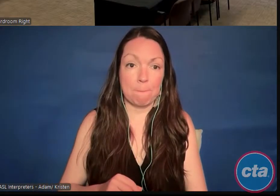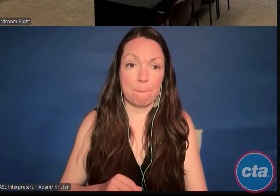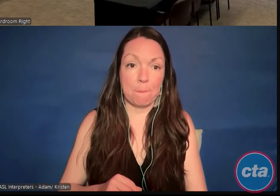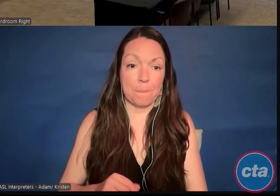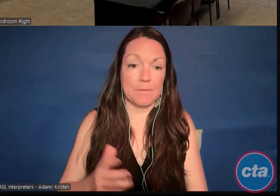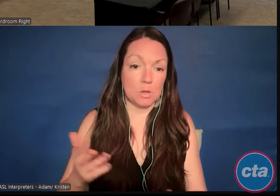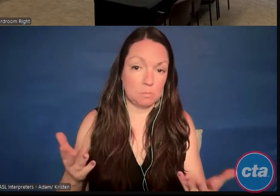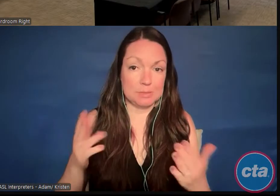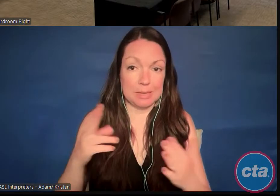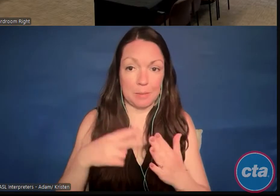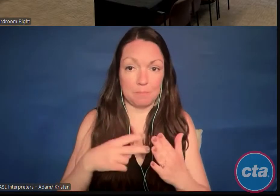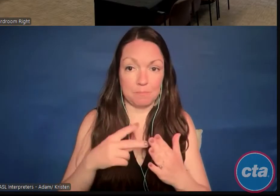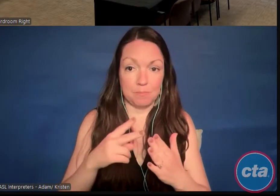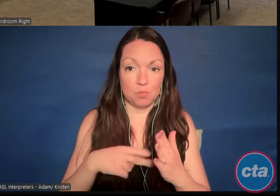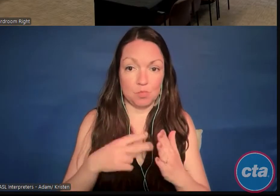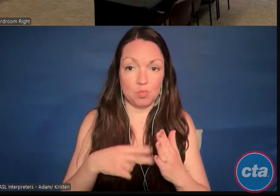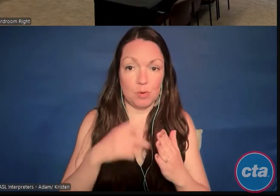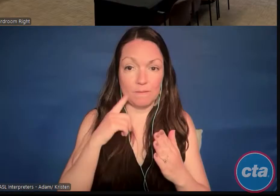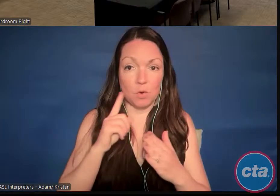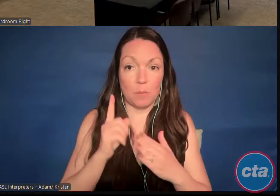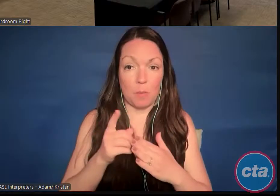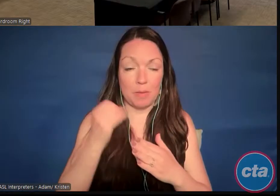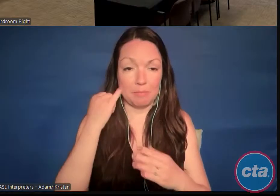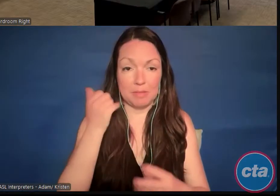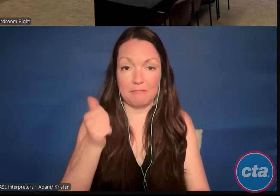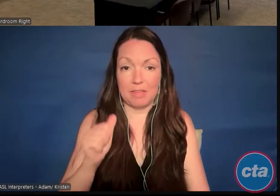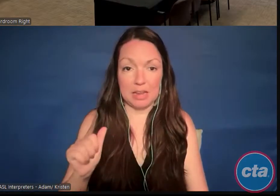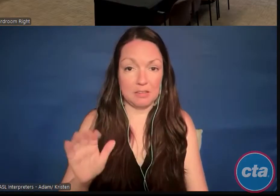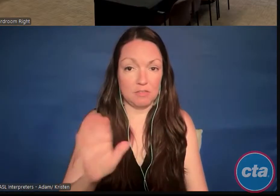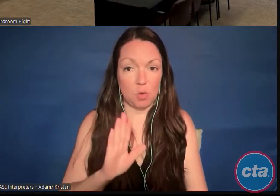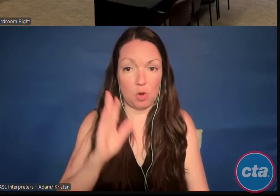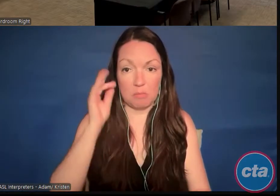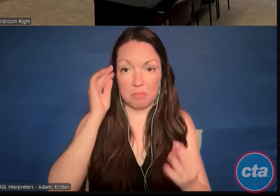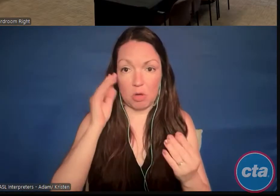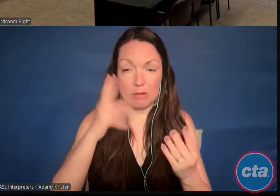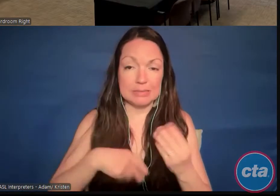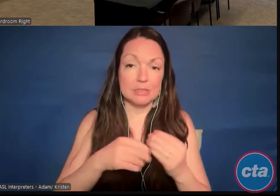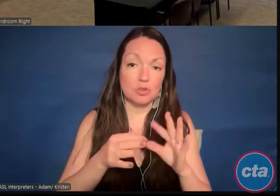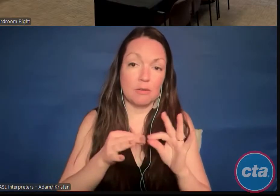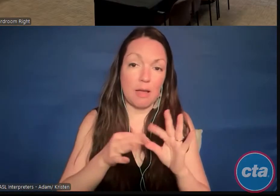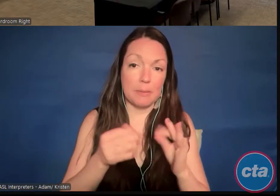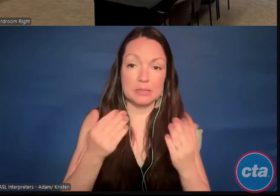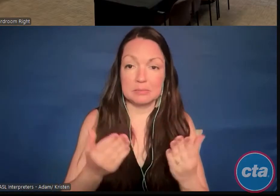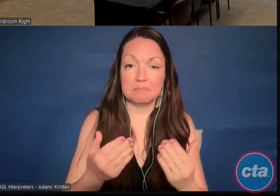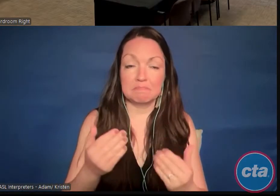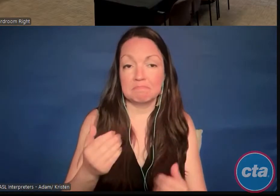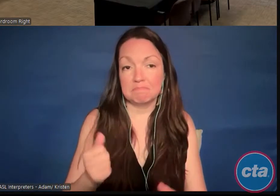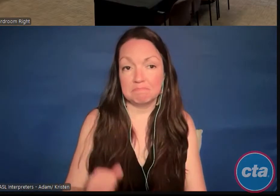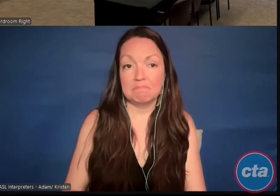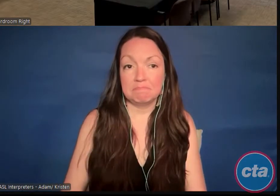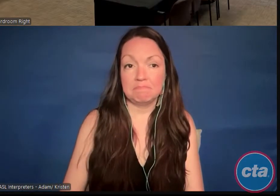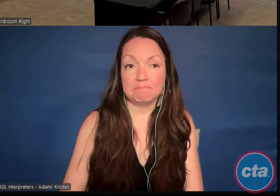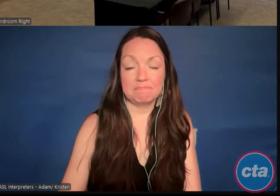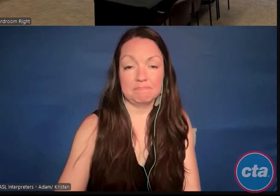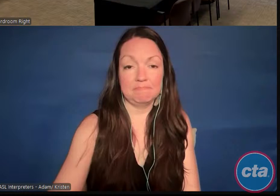moment to review, and then if you care to share any thoughts or additional comments, please feel free to do so.